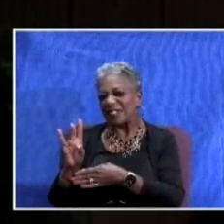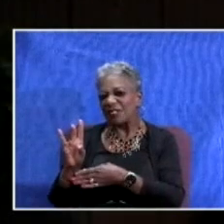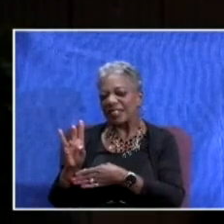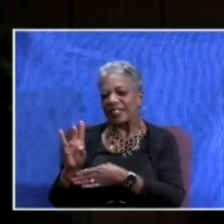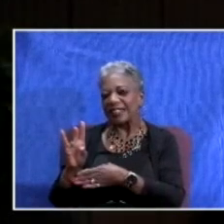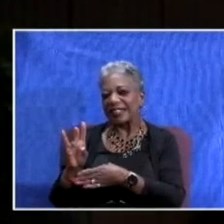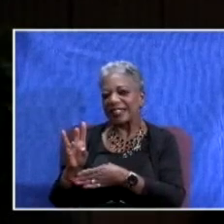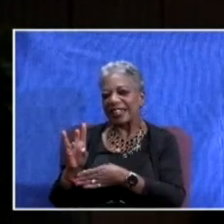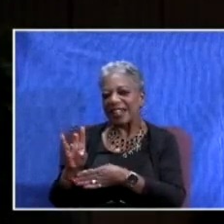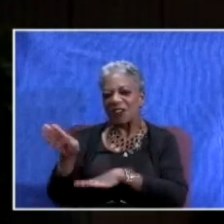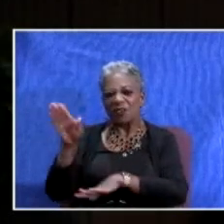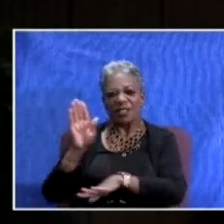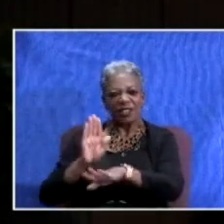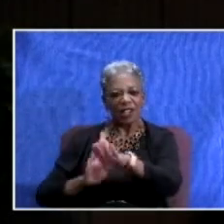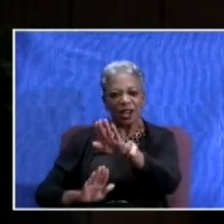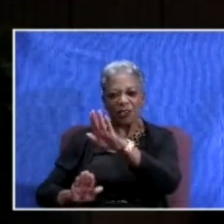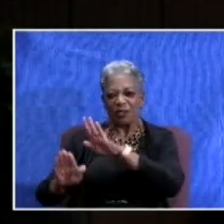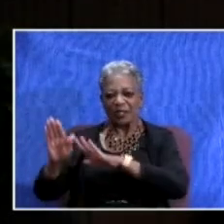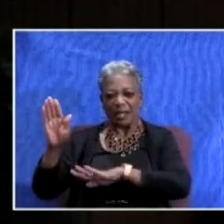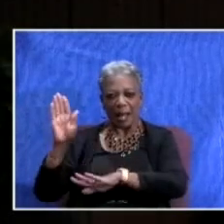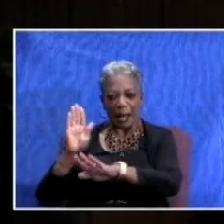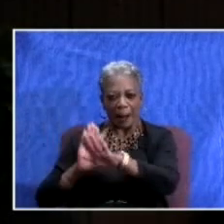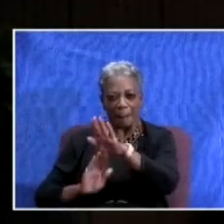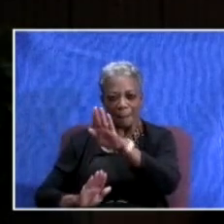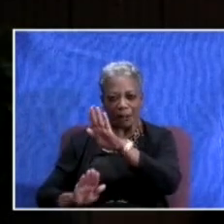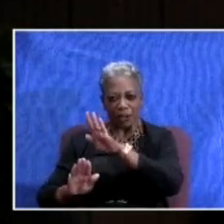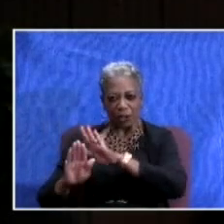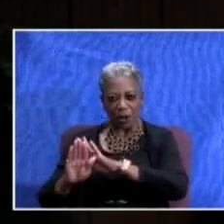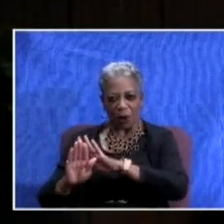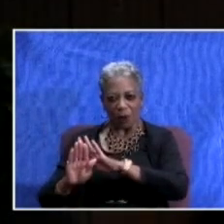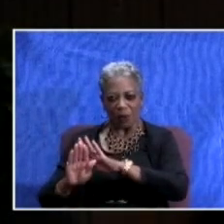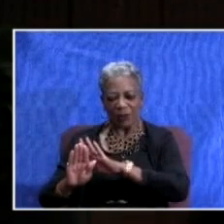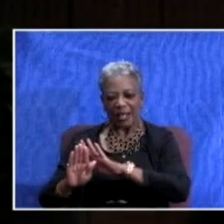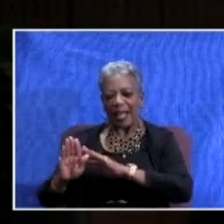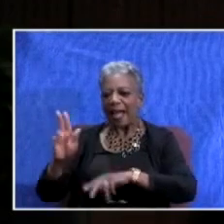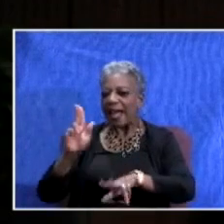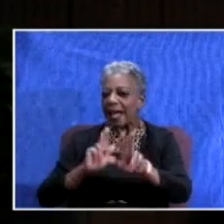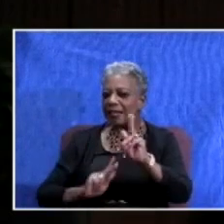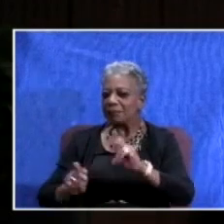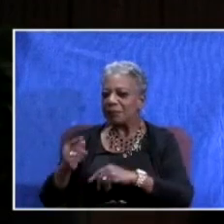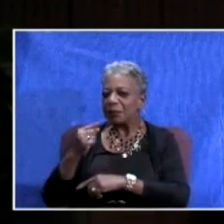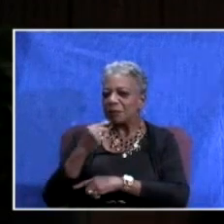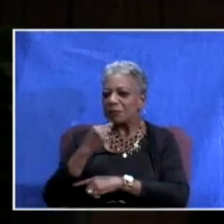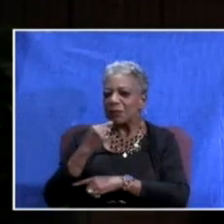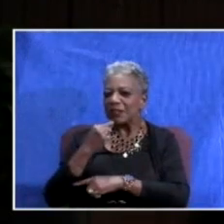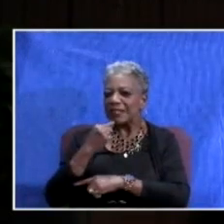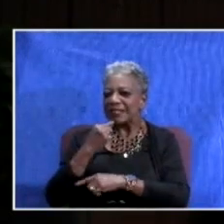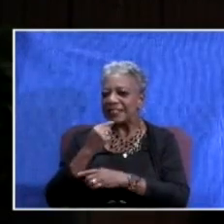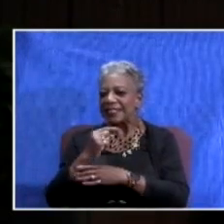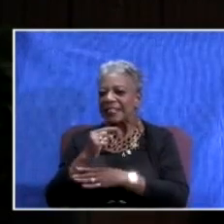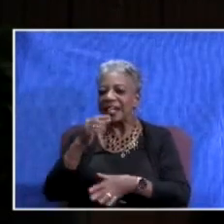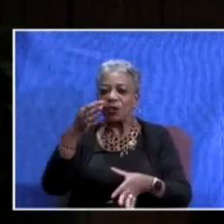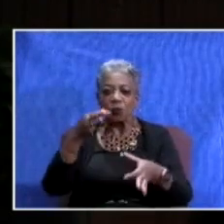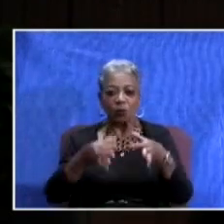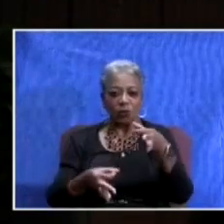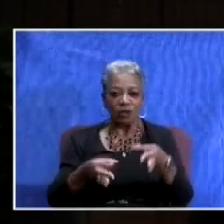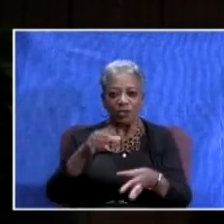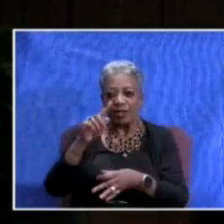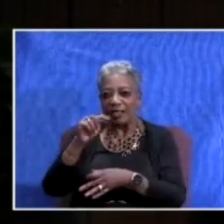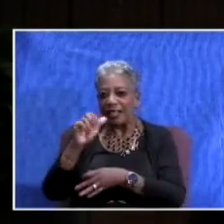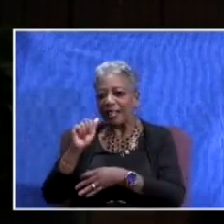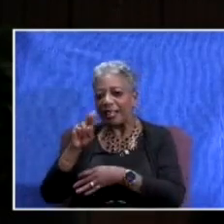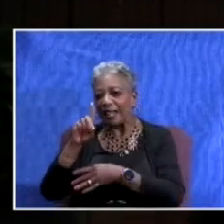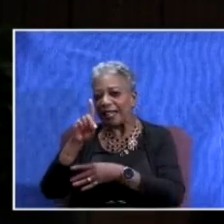Tanny Dred Scott case, in which they said, Judge Tanny said that black people